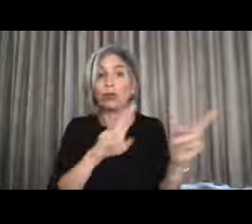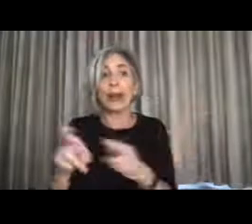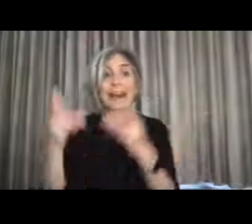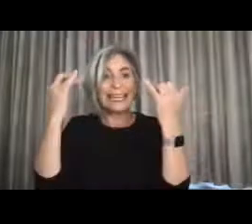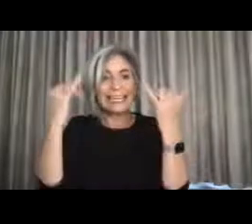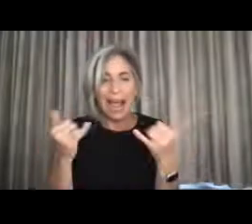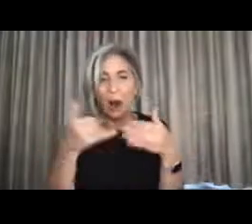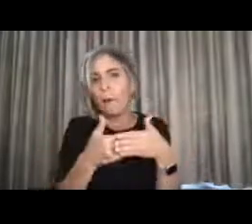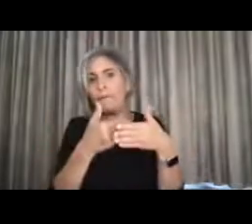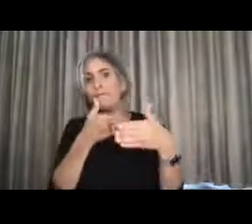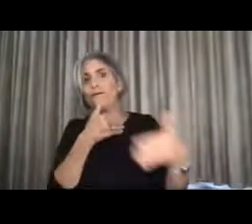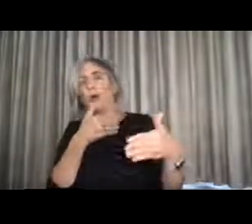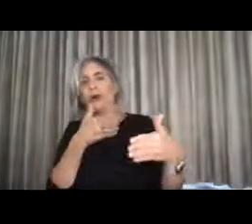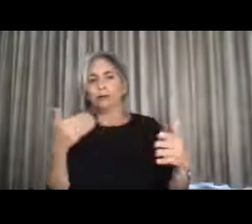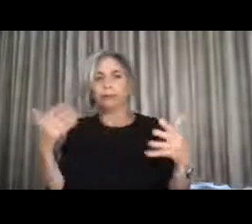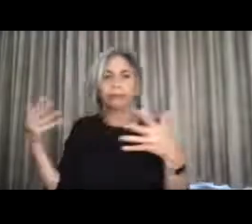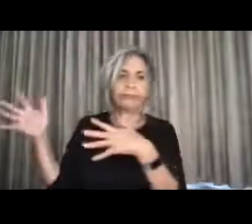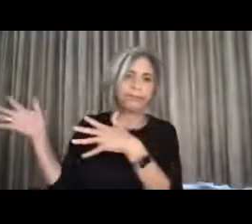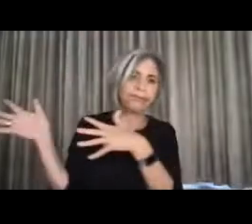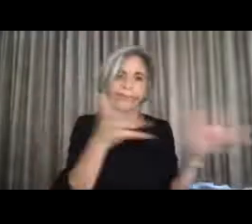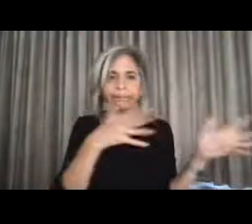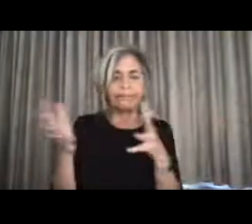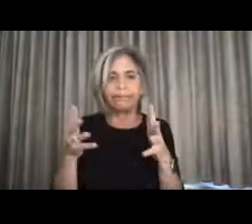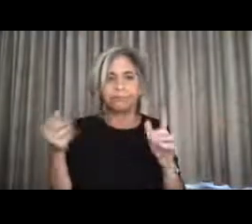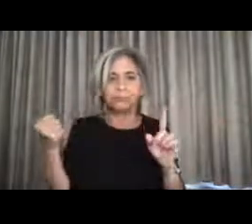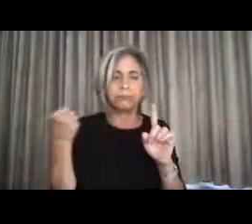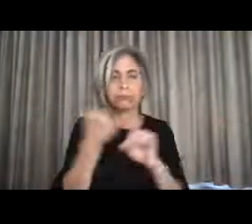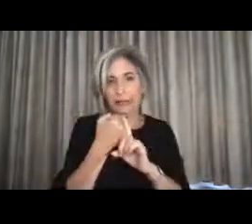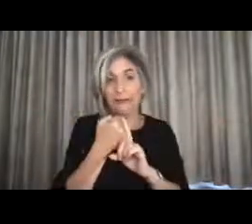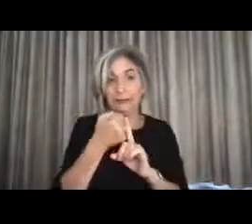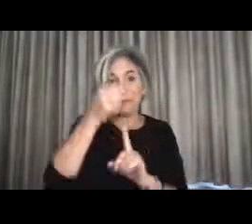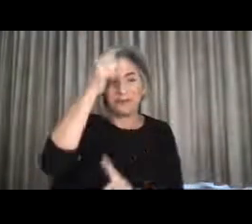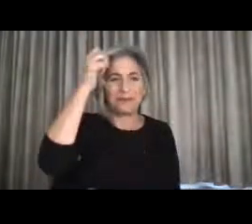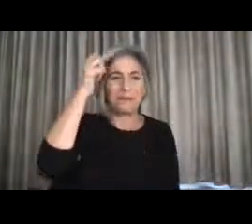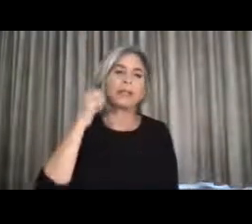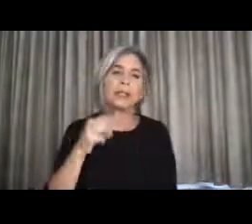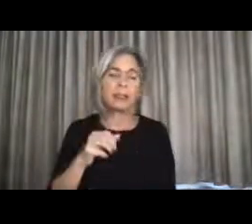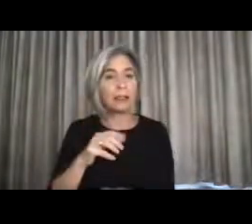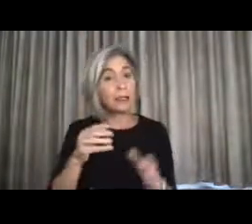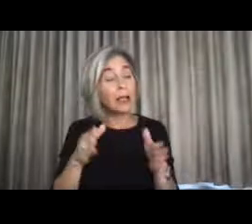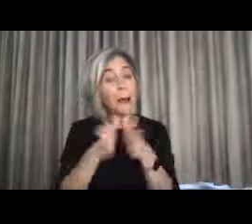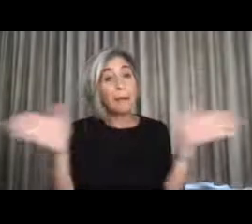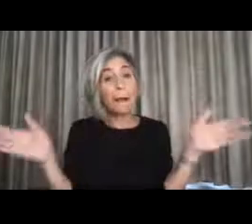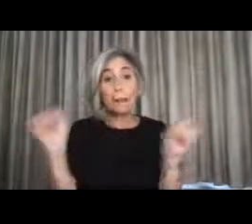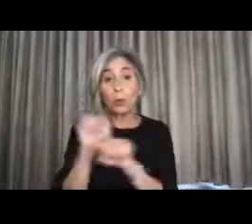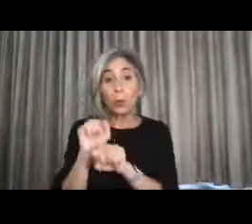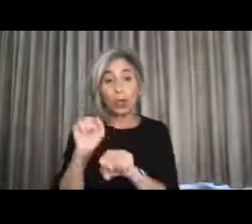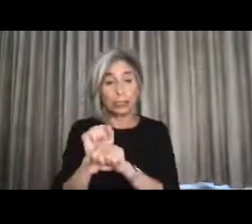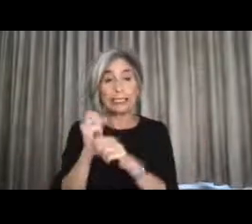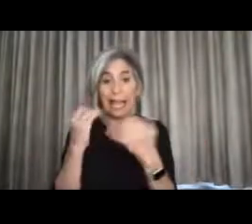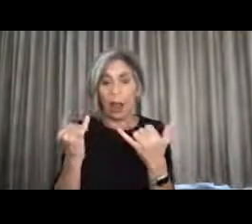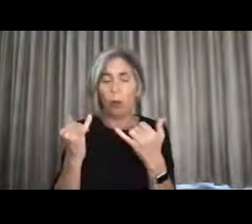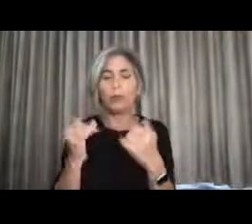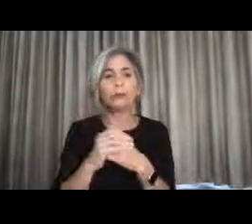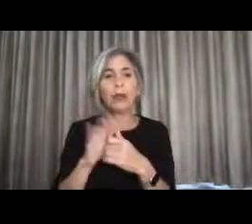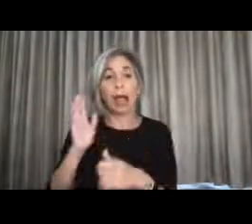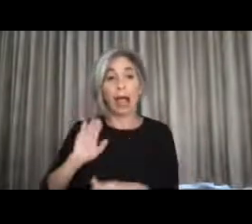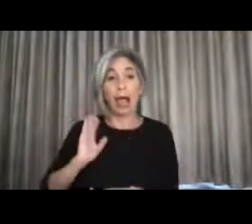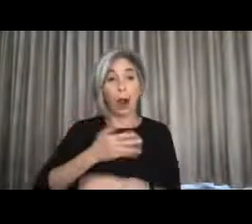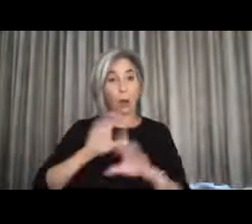out there, and it just gets a little more difficult and that's more stress during the storm. In regards to Public Works, excuse me, our departments are prepped and